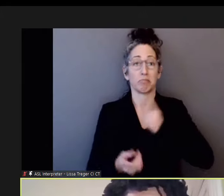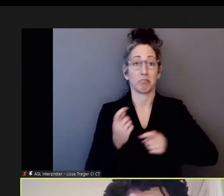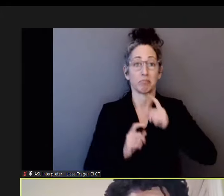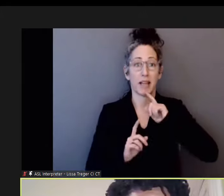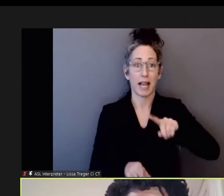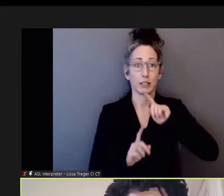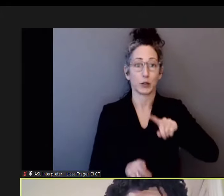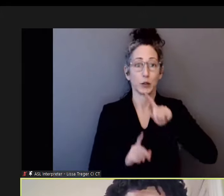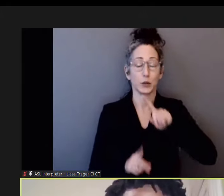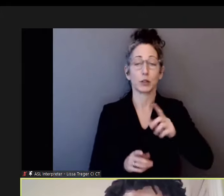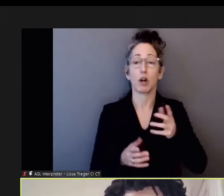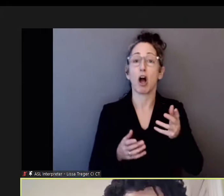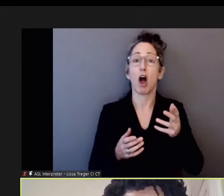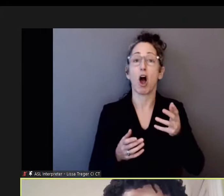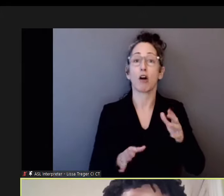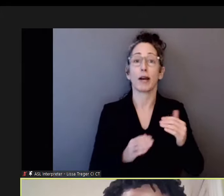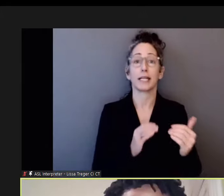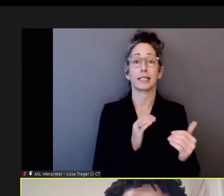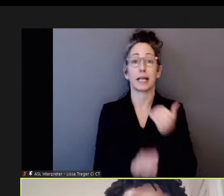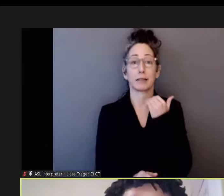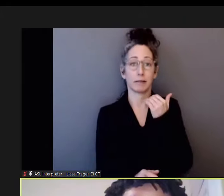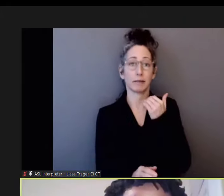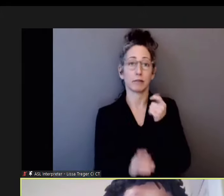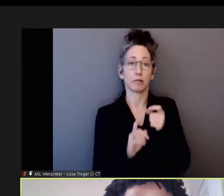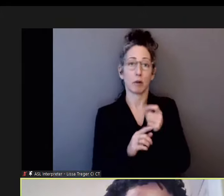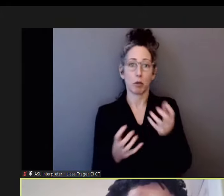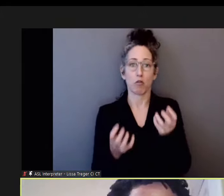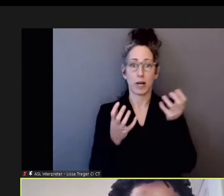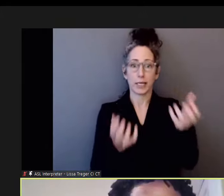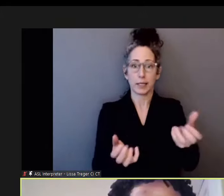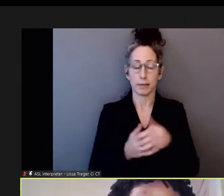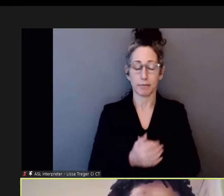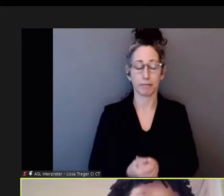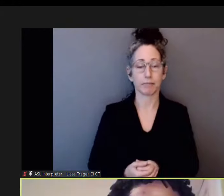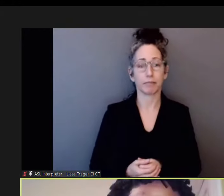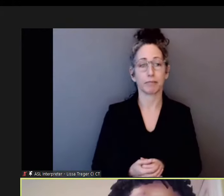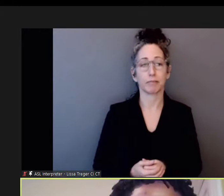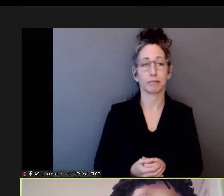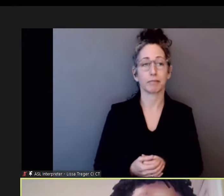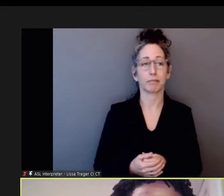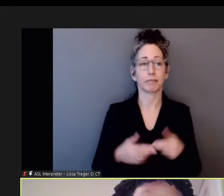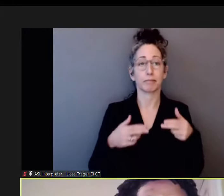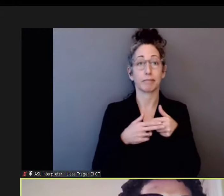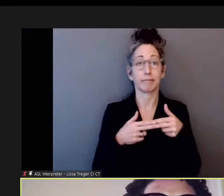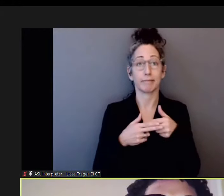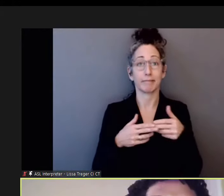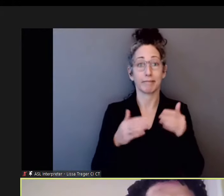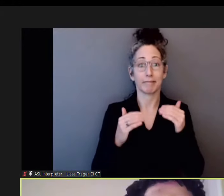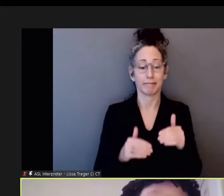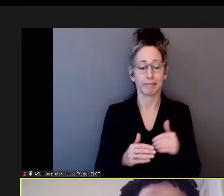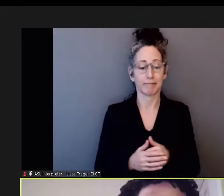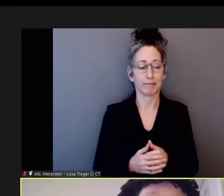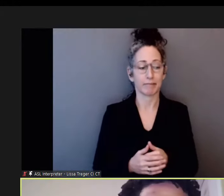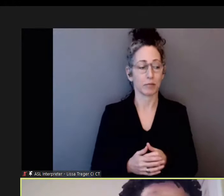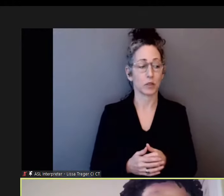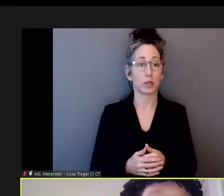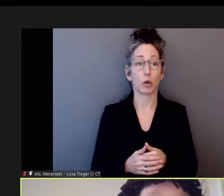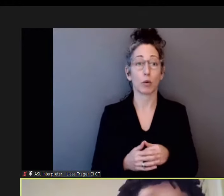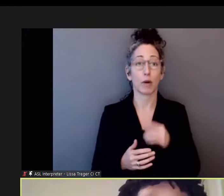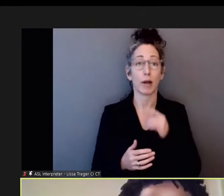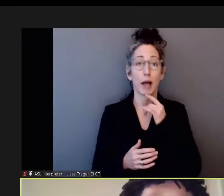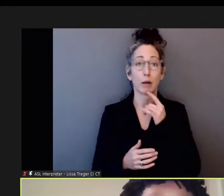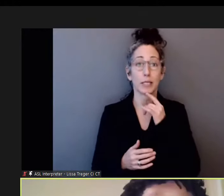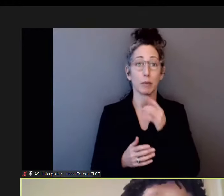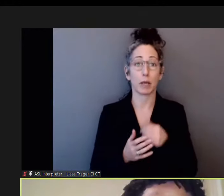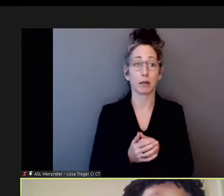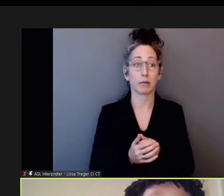been sent in by you, our audience members. Next slide, please. So housekeeping. To